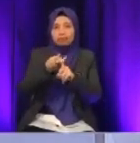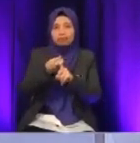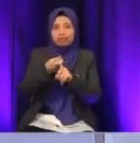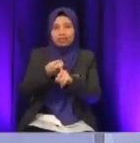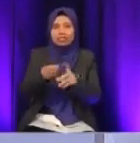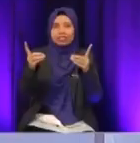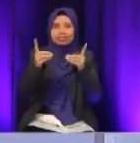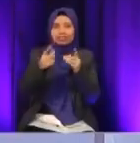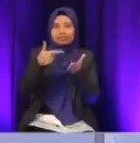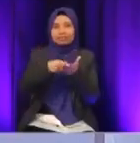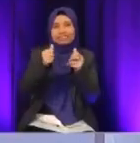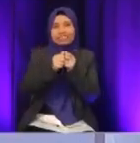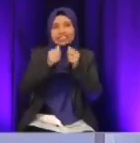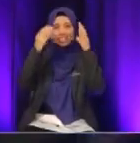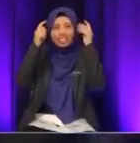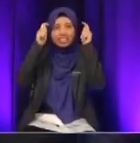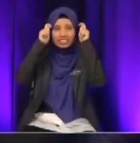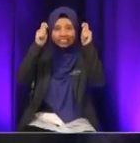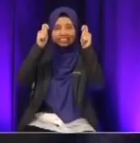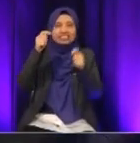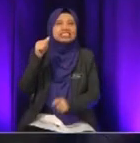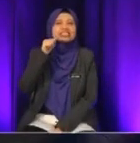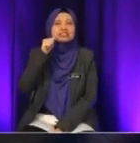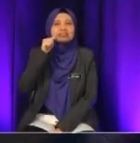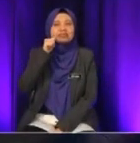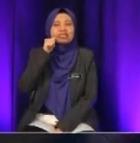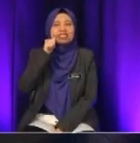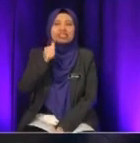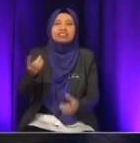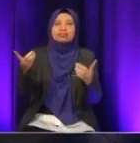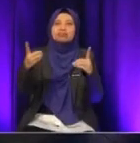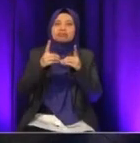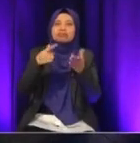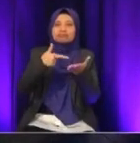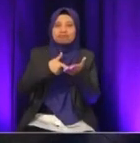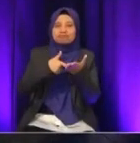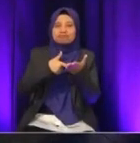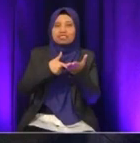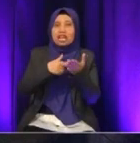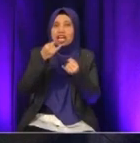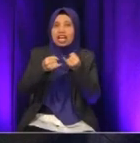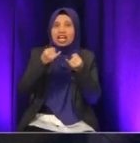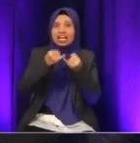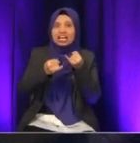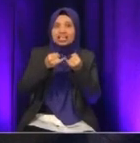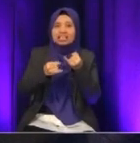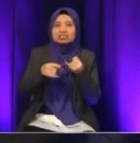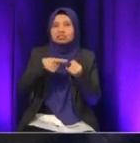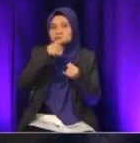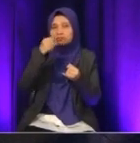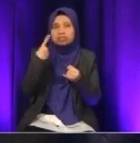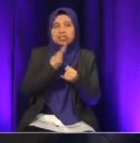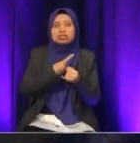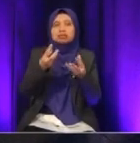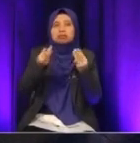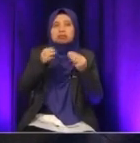back our teacher. Hello, teacher Amirah. Hello. Hey, Tivia. Welcome back. So, last segment was very interesting, speaking about volunteering.